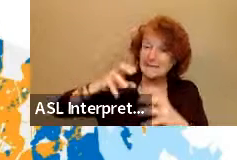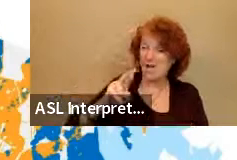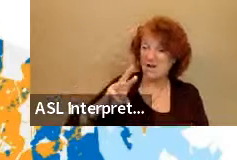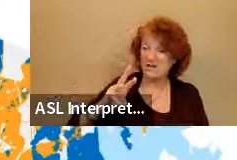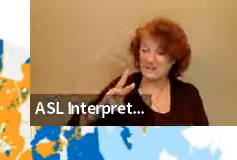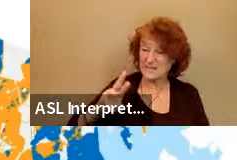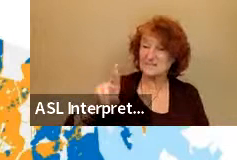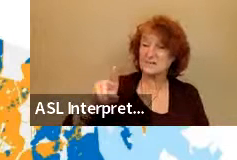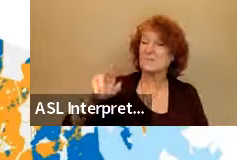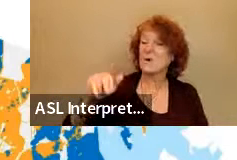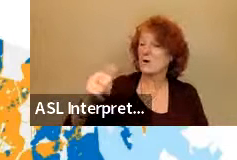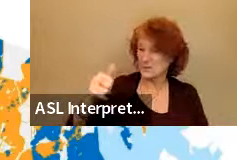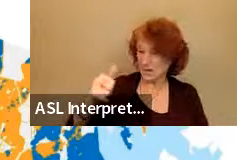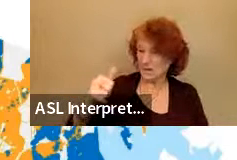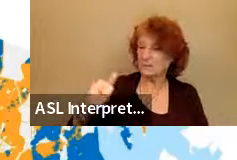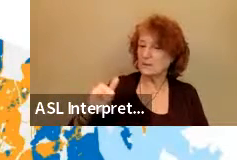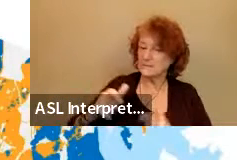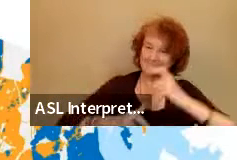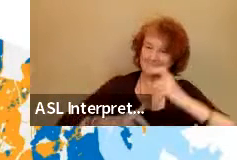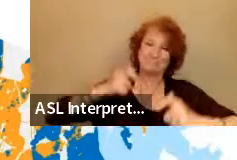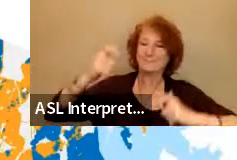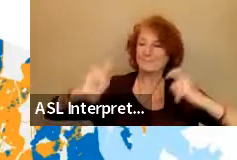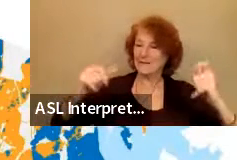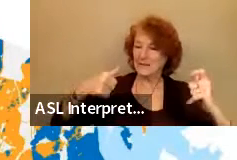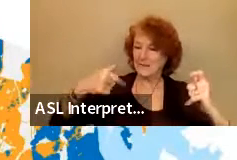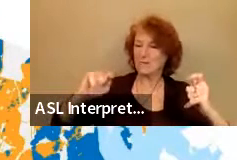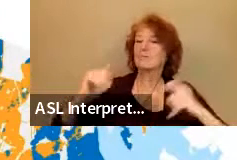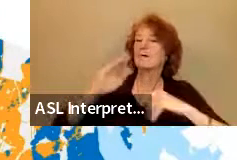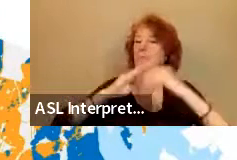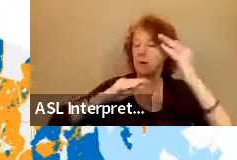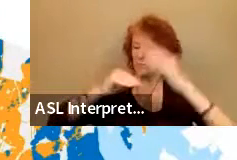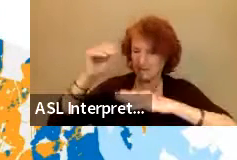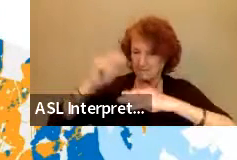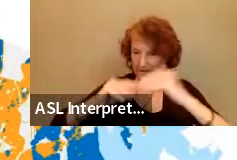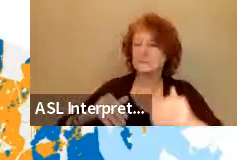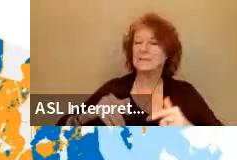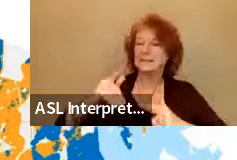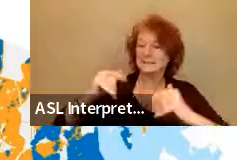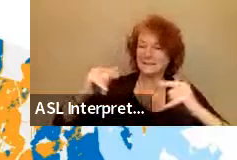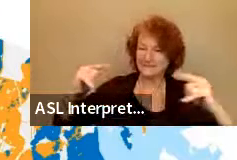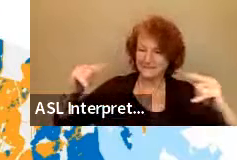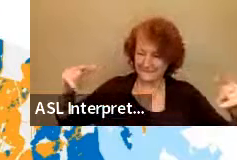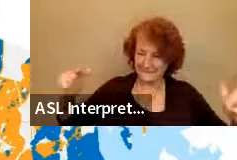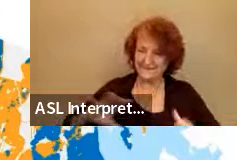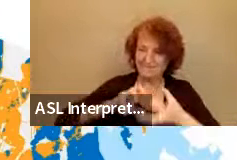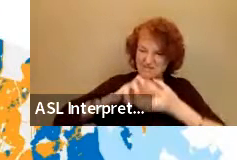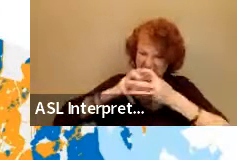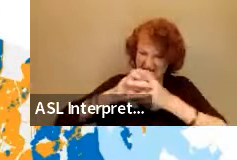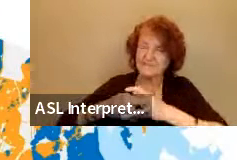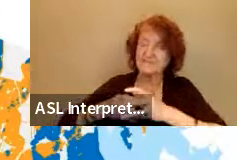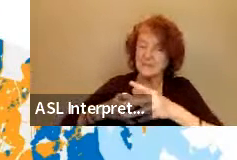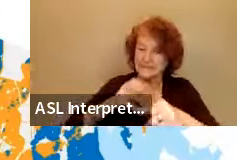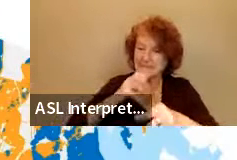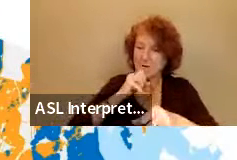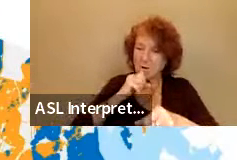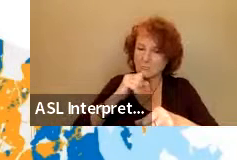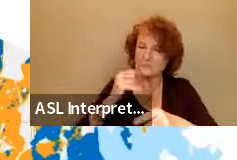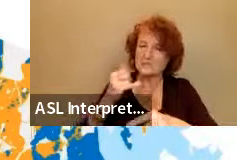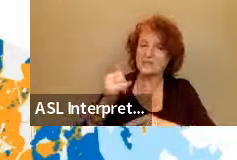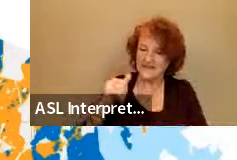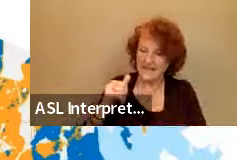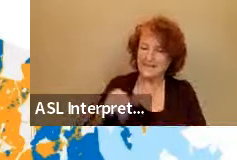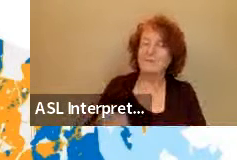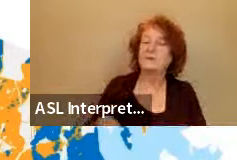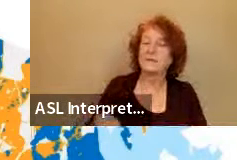districts that allow for larger apartment buildings at a range of densities. And these areas are shown on the map here in orange and yellow are where a UAP will